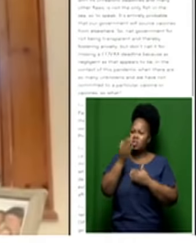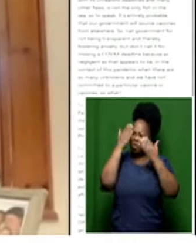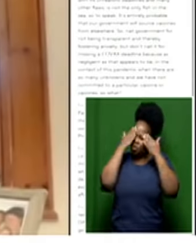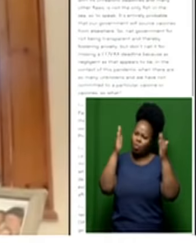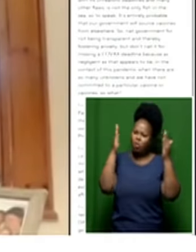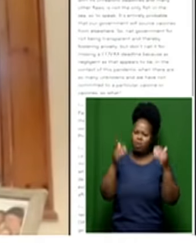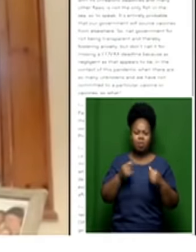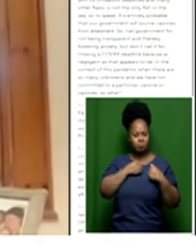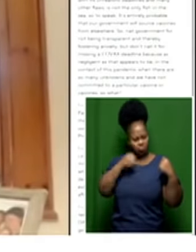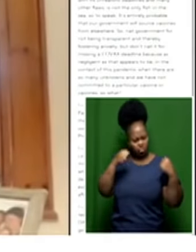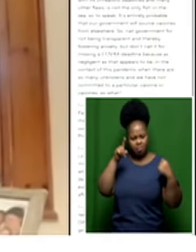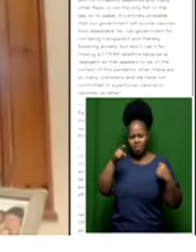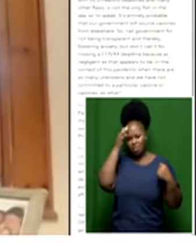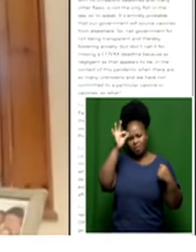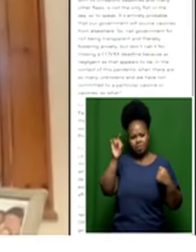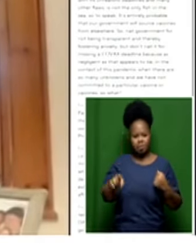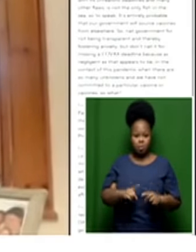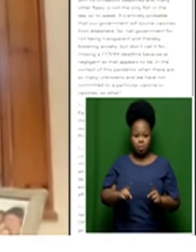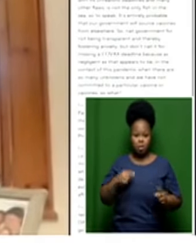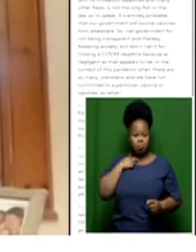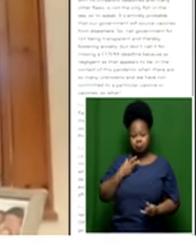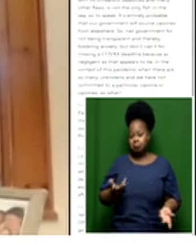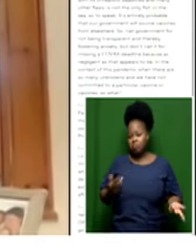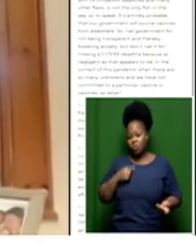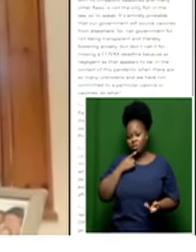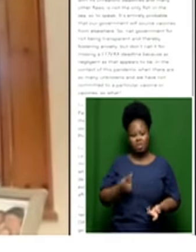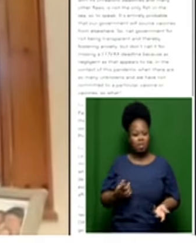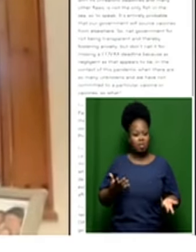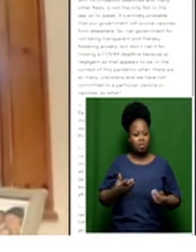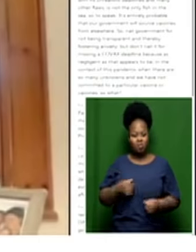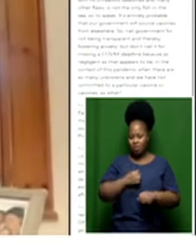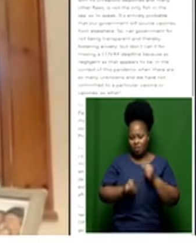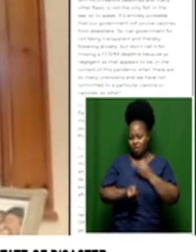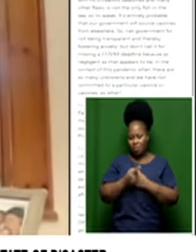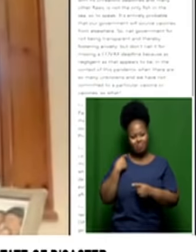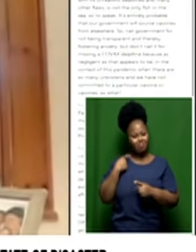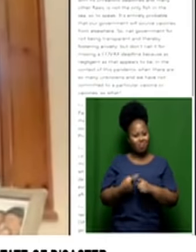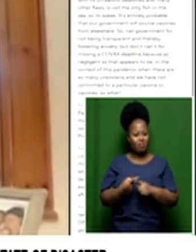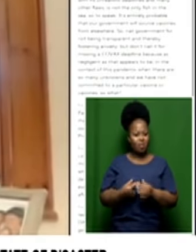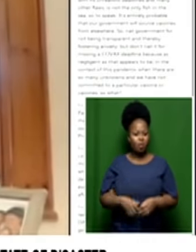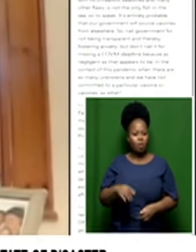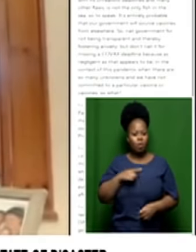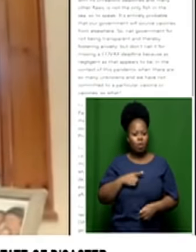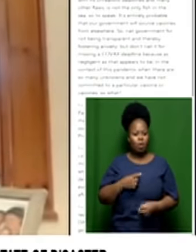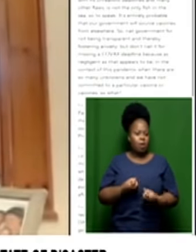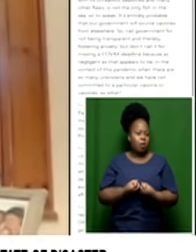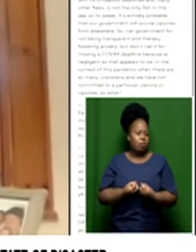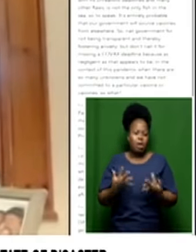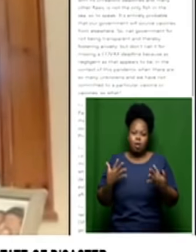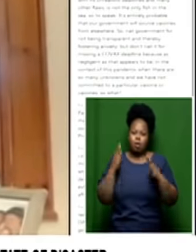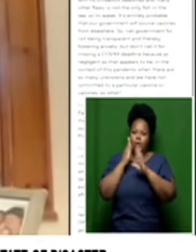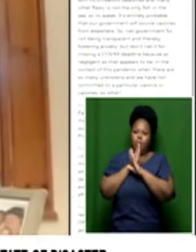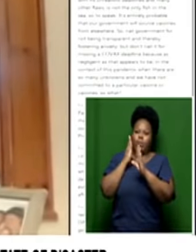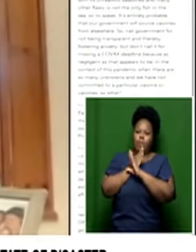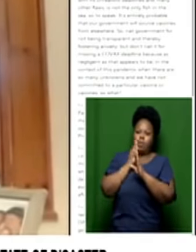and transparency from government. Unfortunately, as I've said, it's not been the trend from the beginning. There's been a great deal of